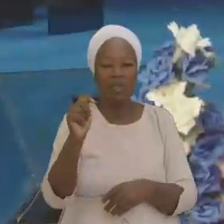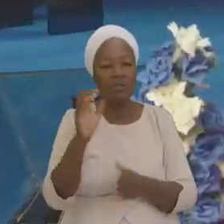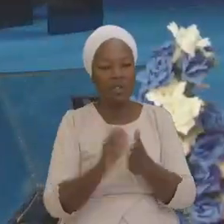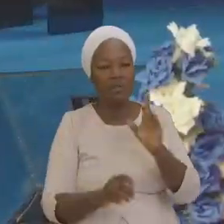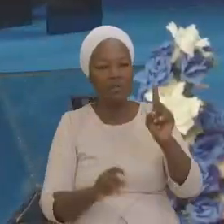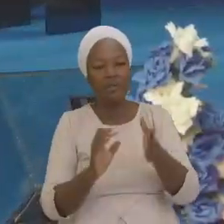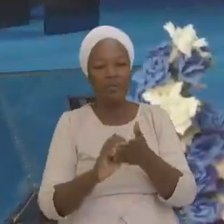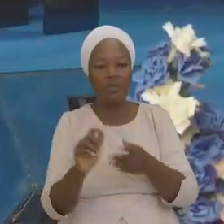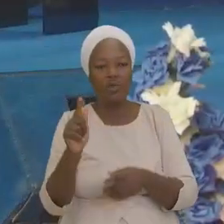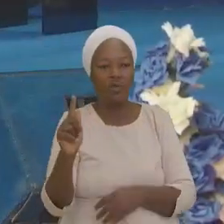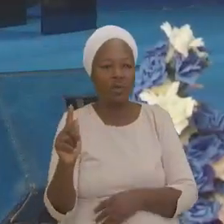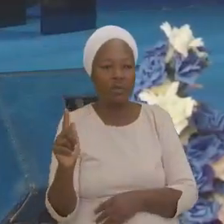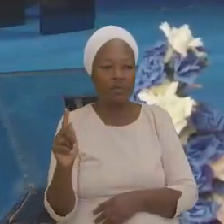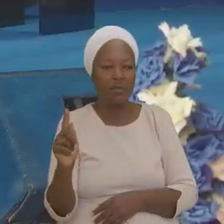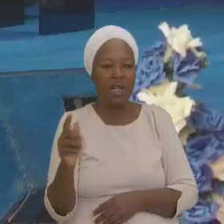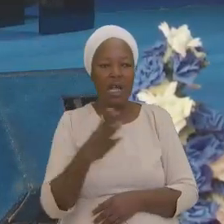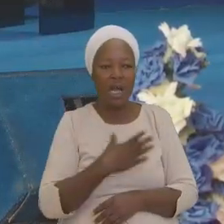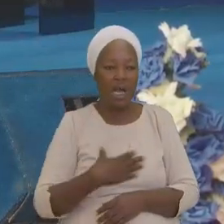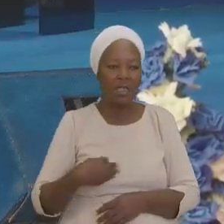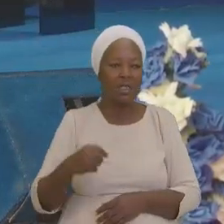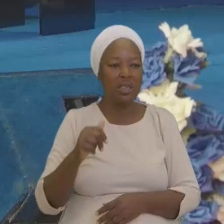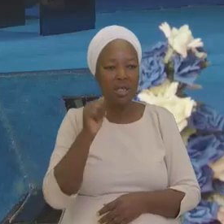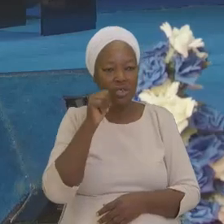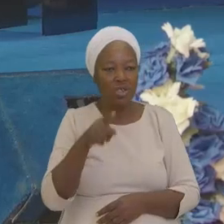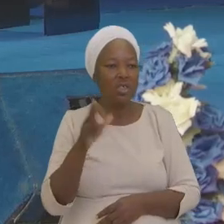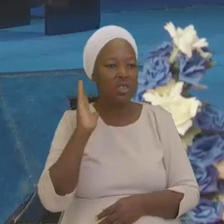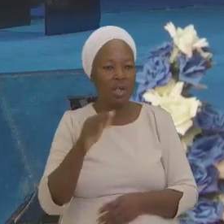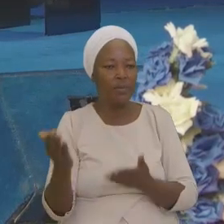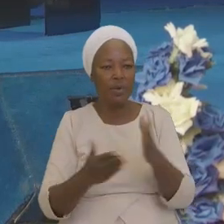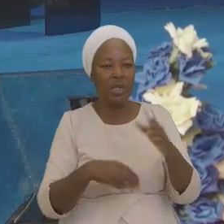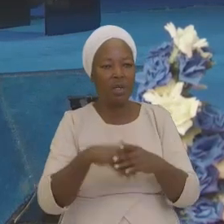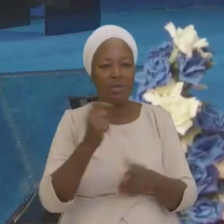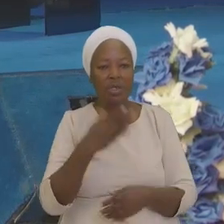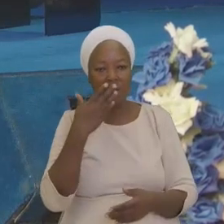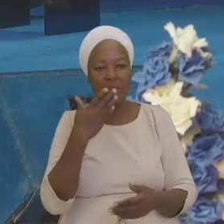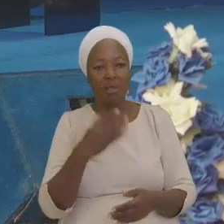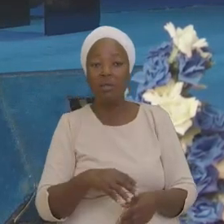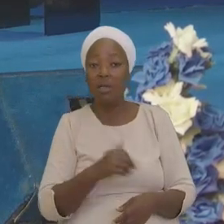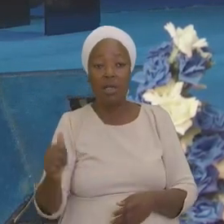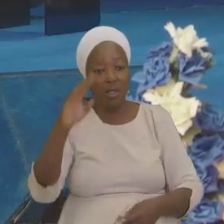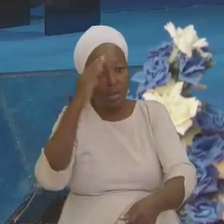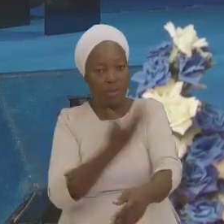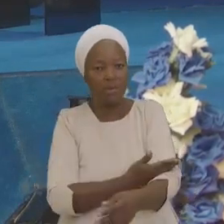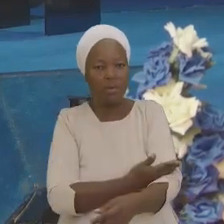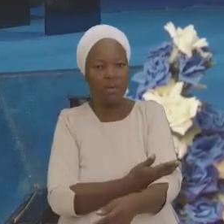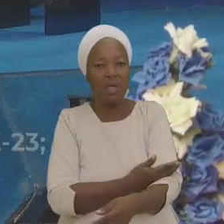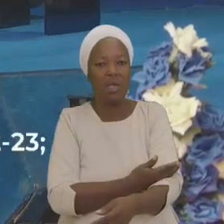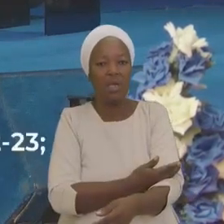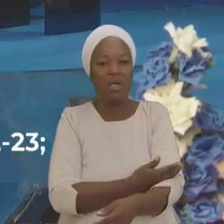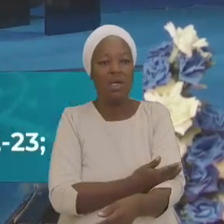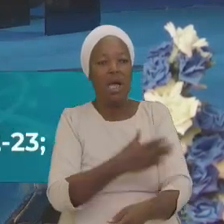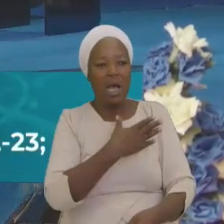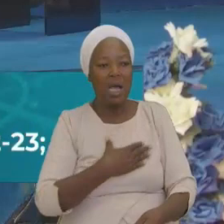21, and she shall bring forth a son, and thou shalt call his